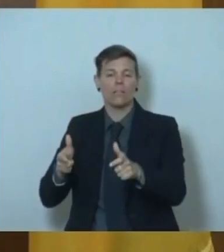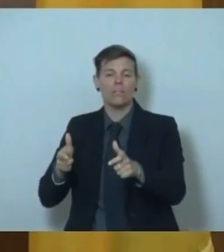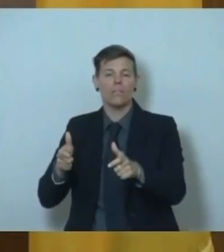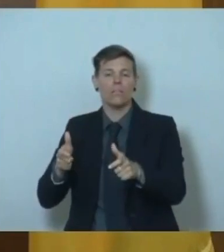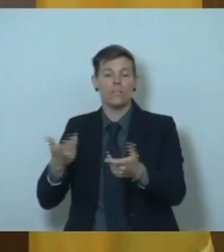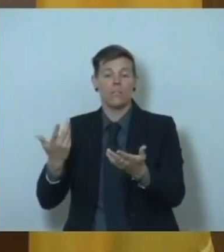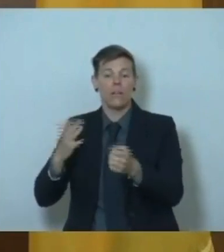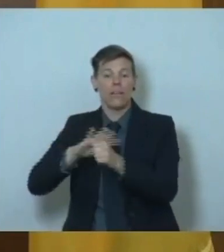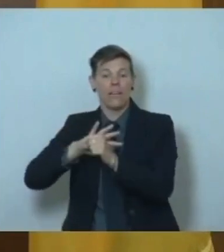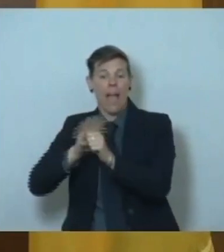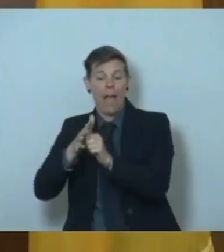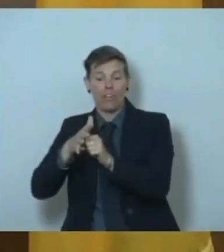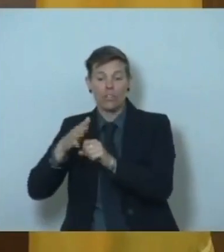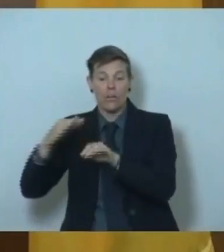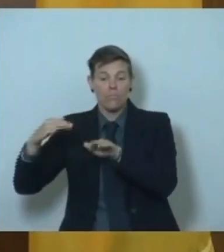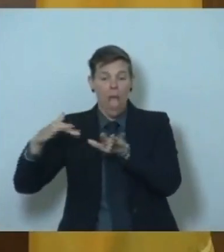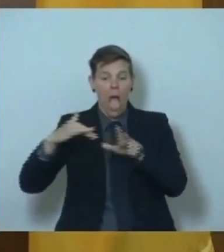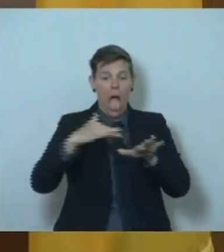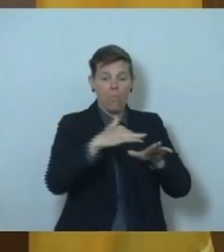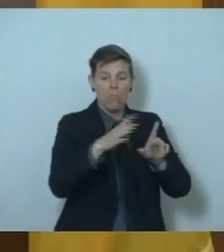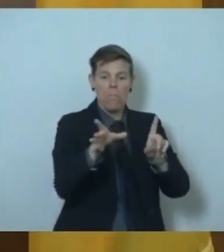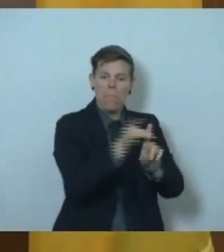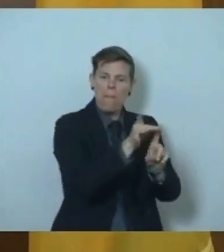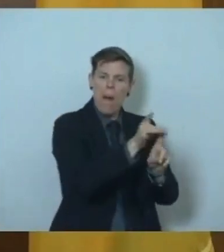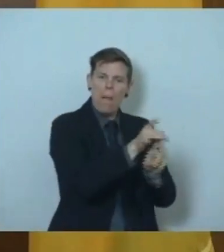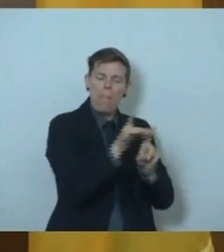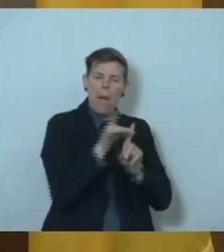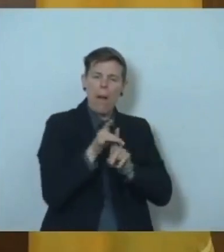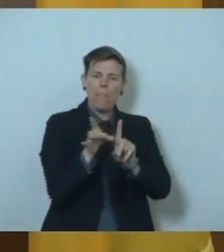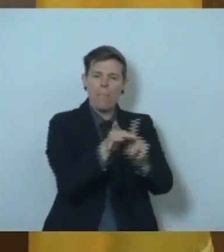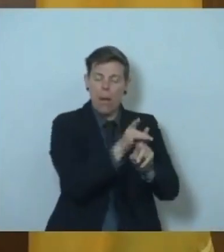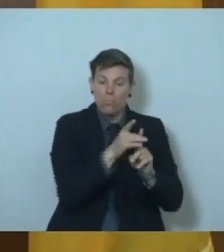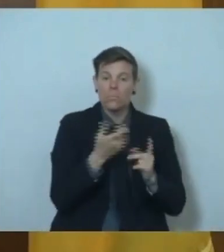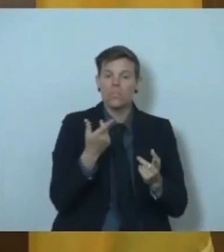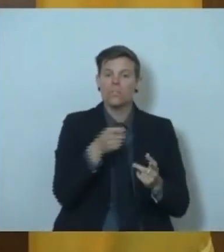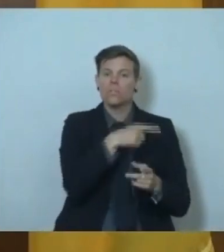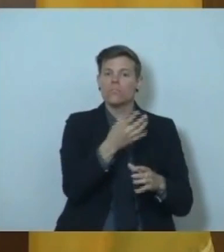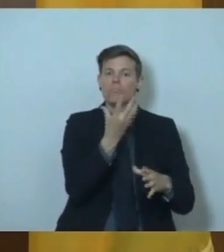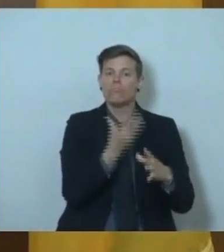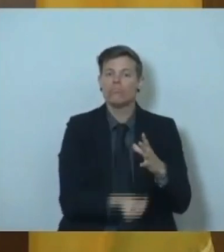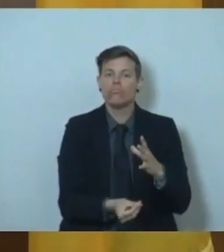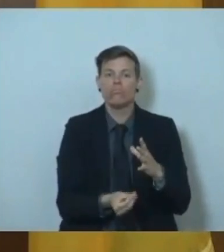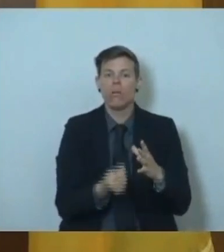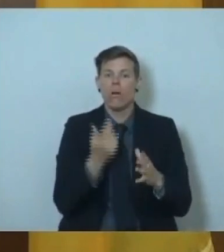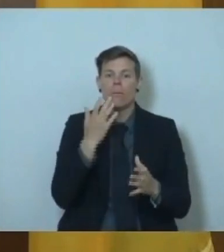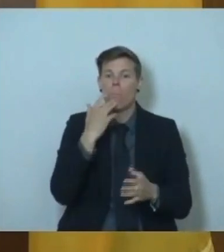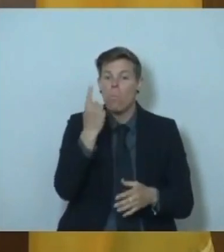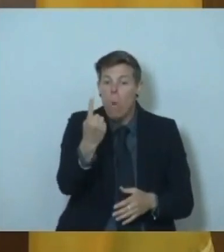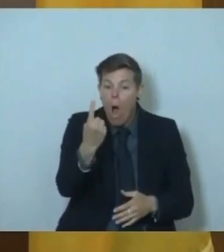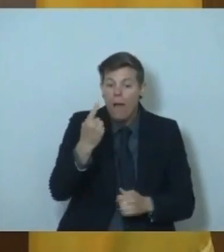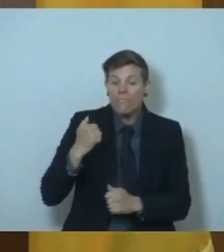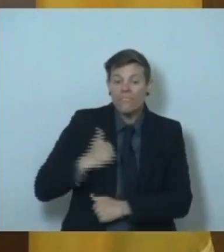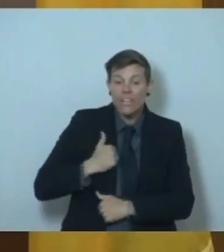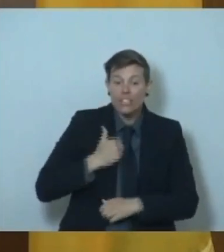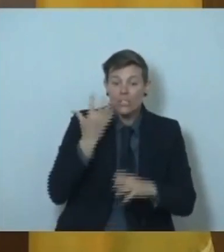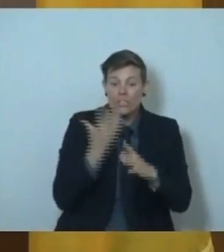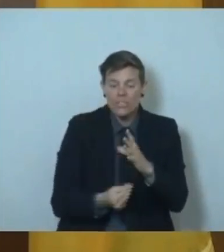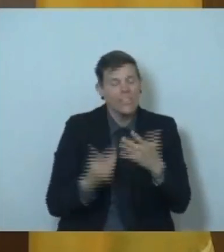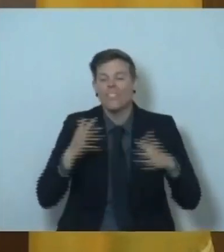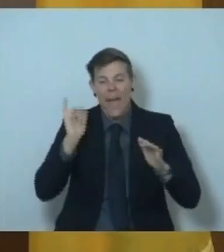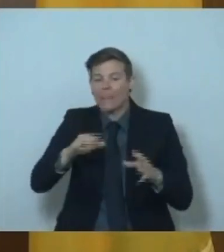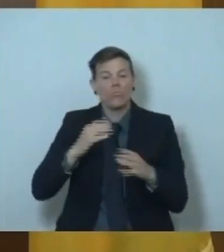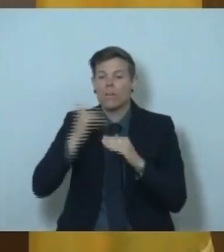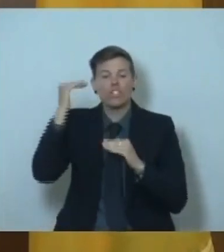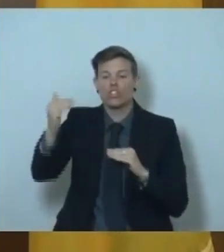veteran, too high. And we're going to skip this weekend, but we're going to get to getting our boating lakes open. That's